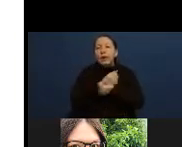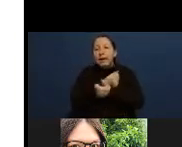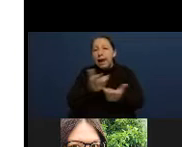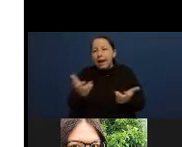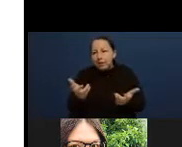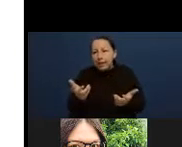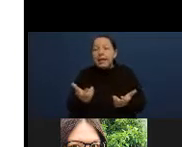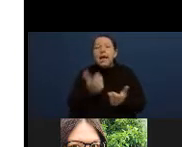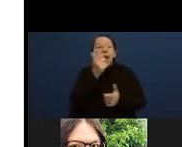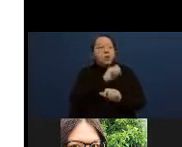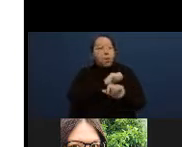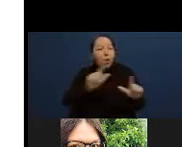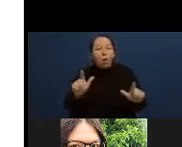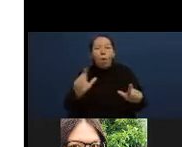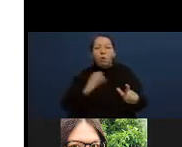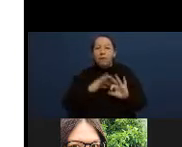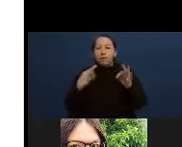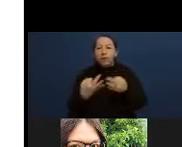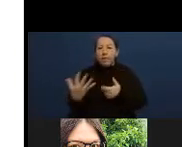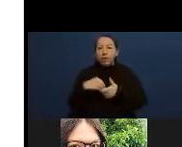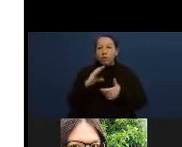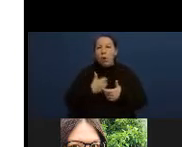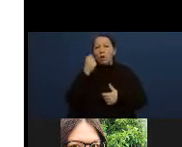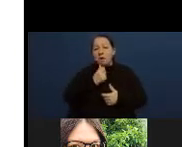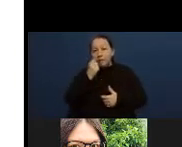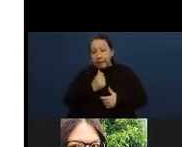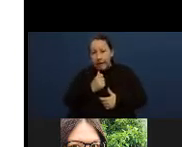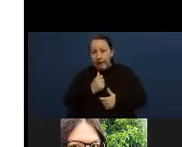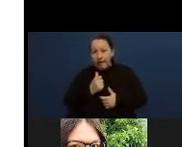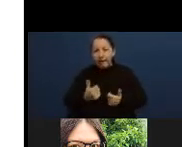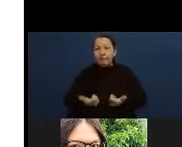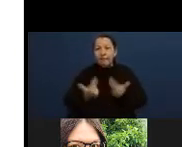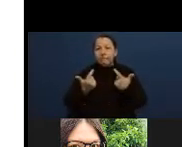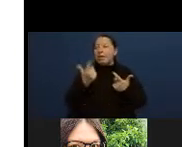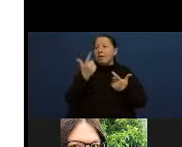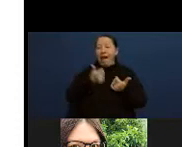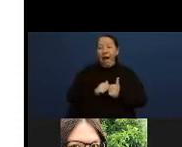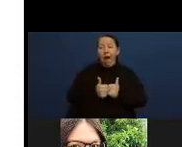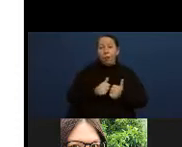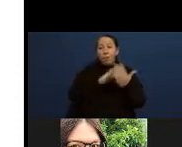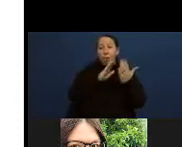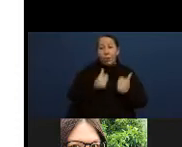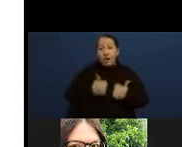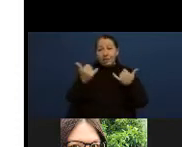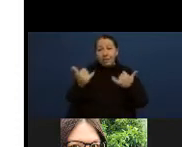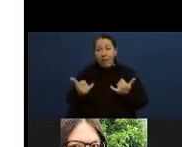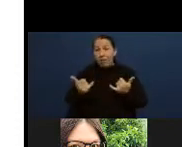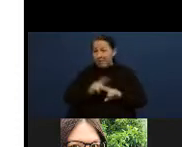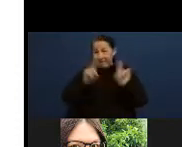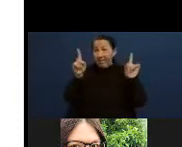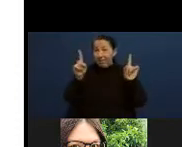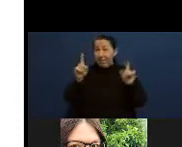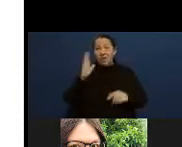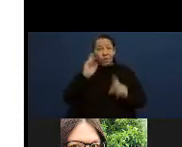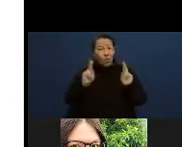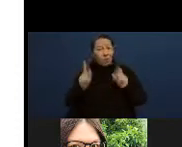everyone into our practices the way we are living now, because it's so different. We know that our people have lived through pandemics before, so